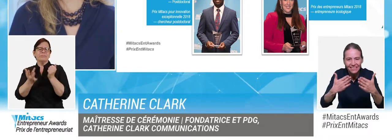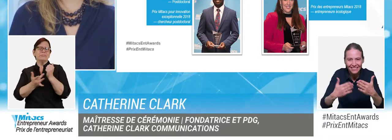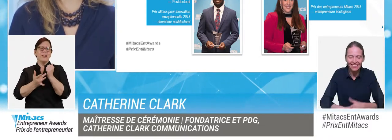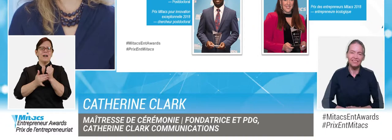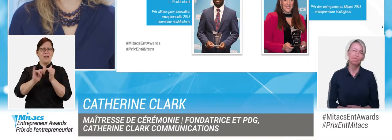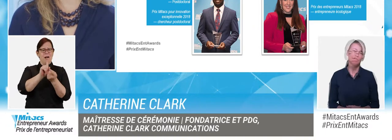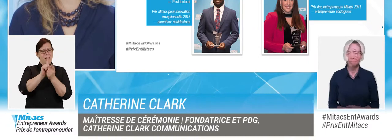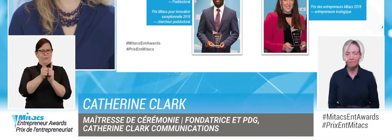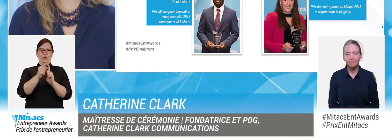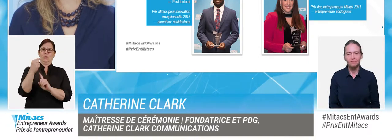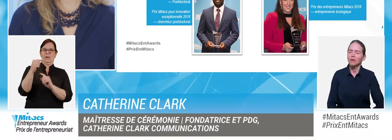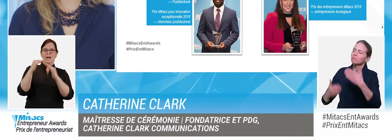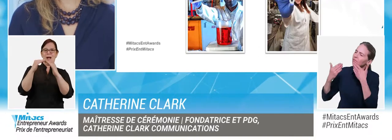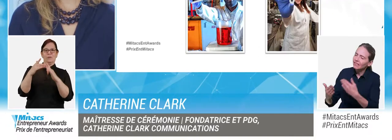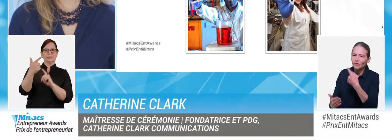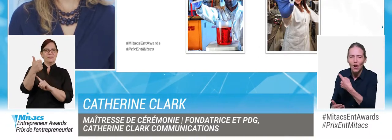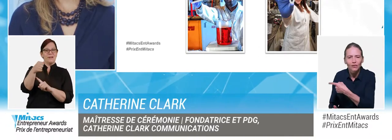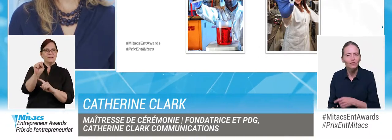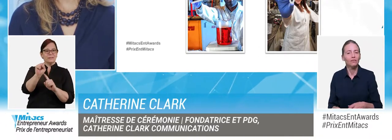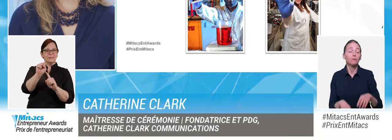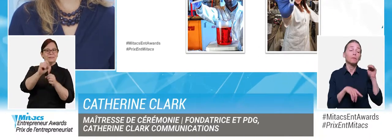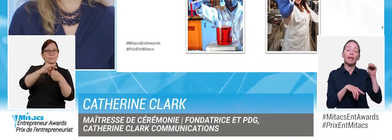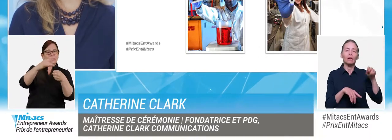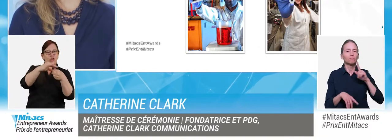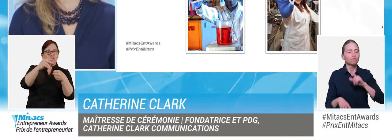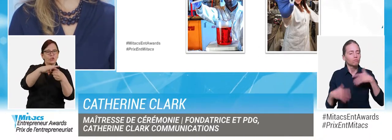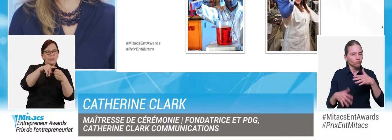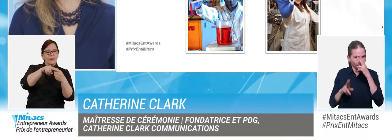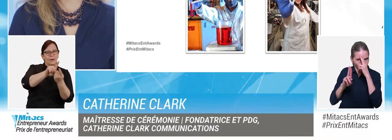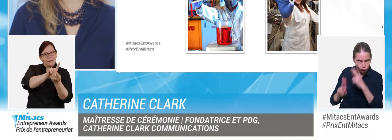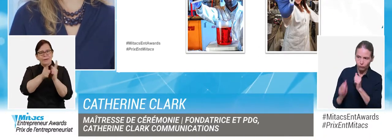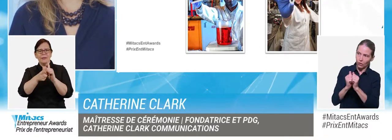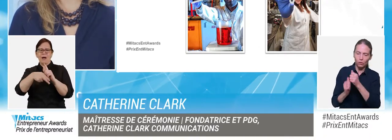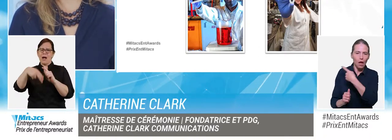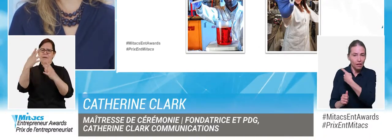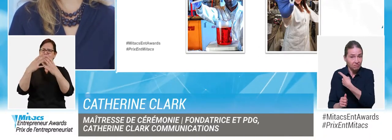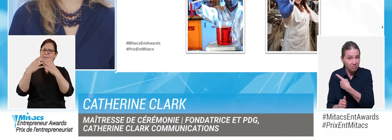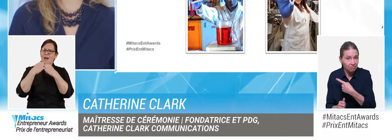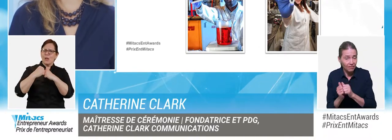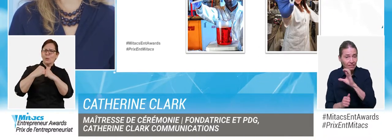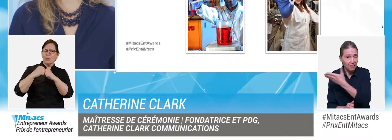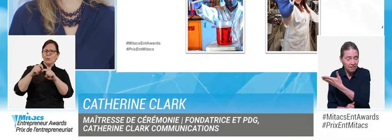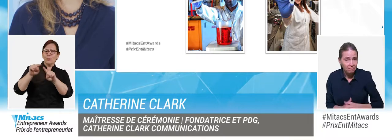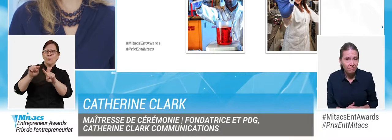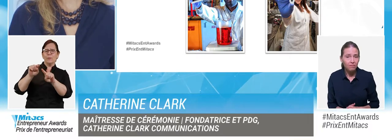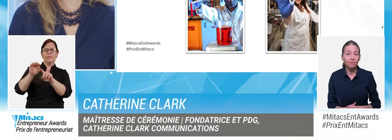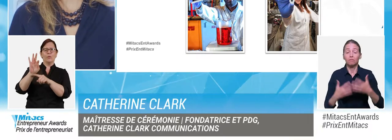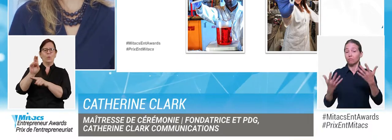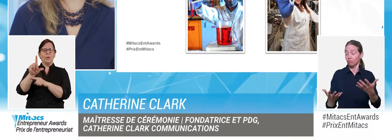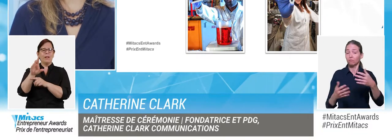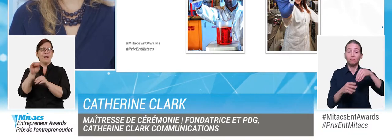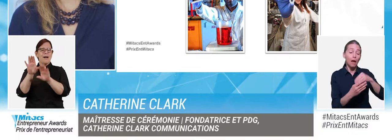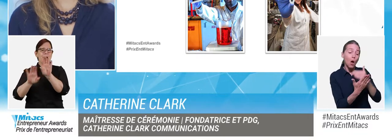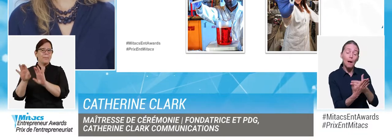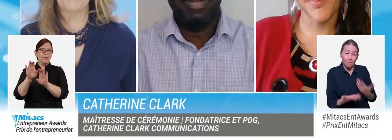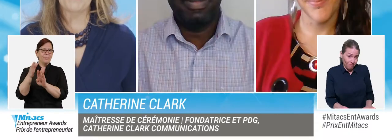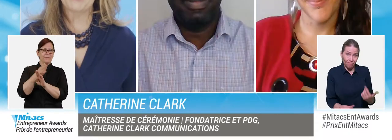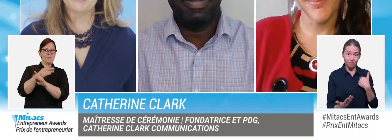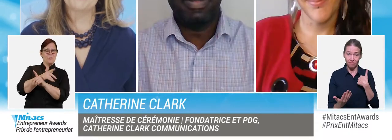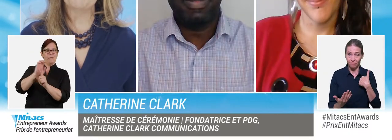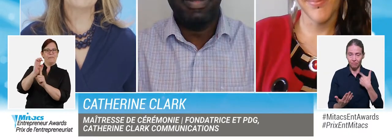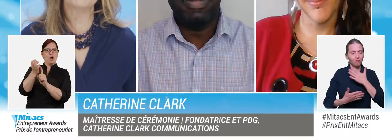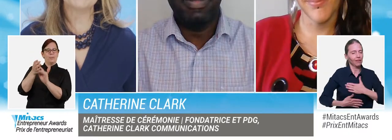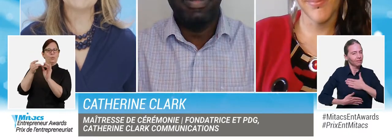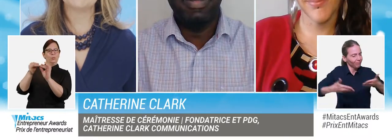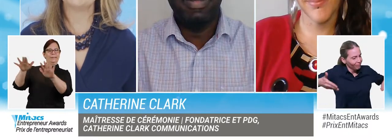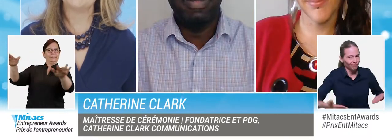prior to environmental release. Their company is helping to reverse the trend of soaring carbon emissions. Please meet Dr. Paul